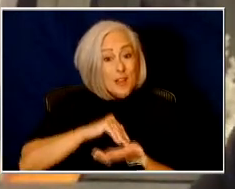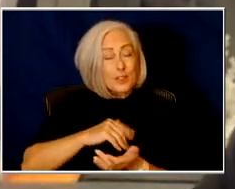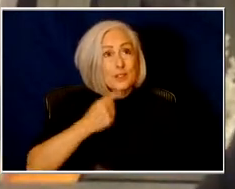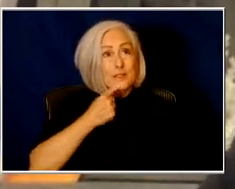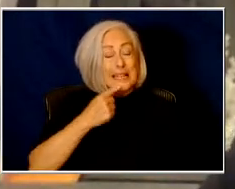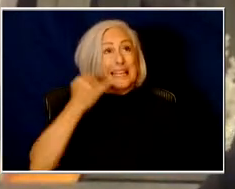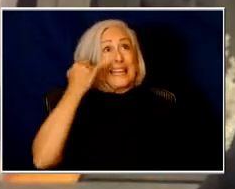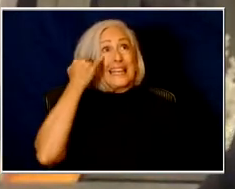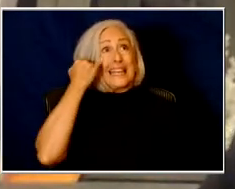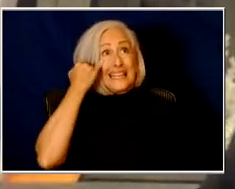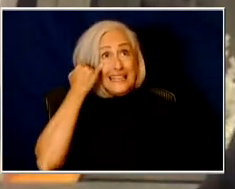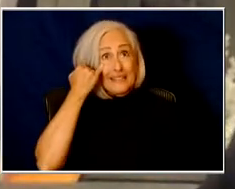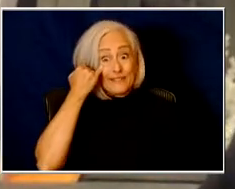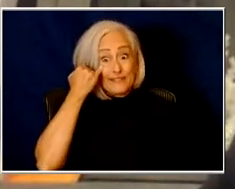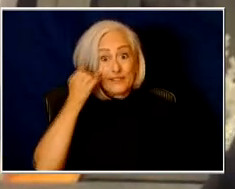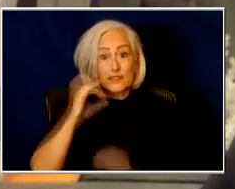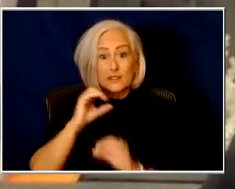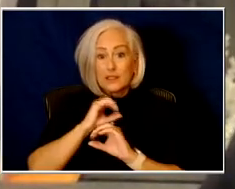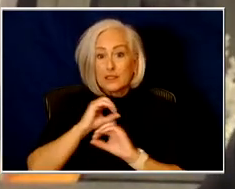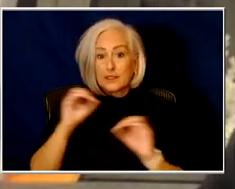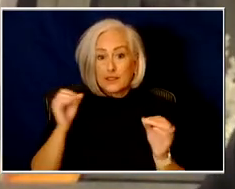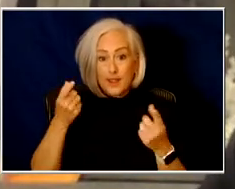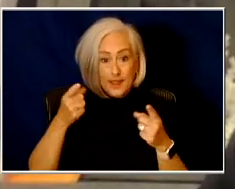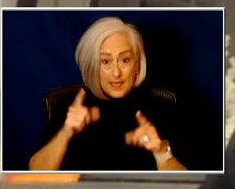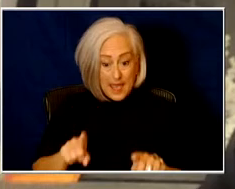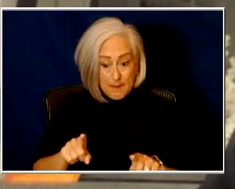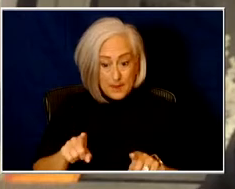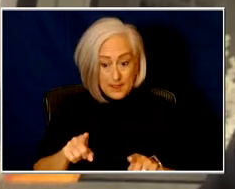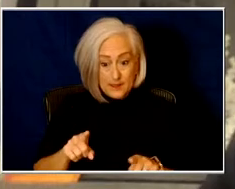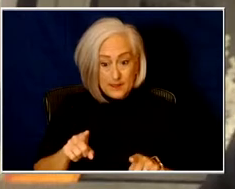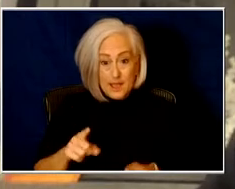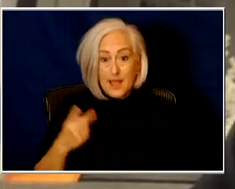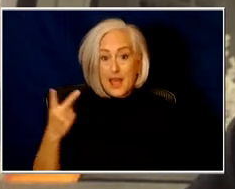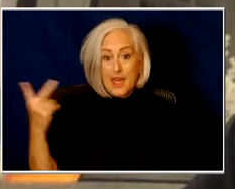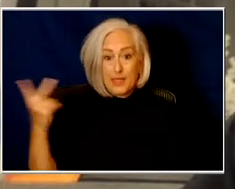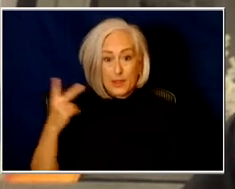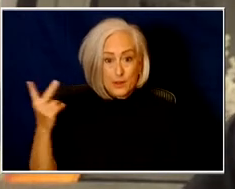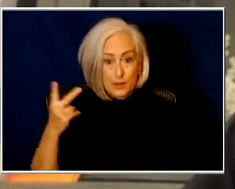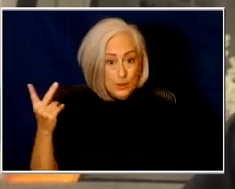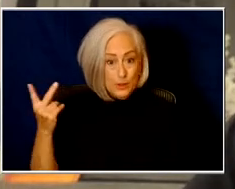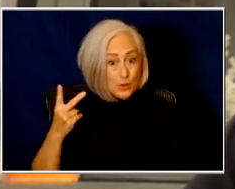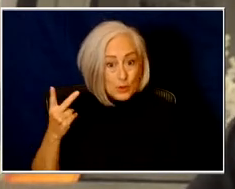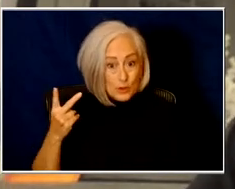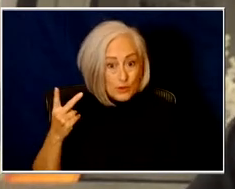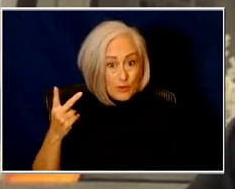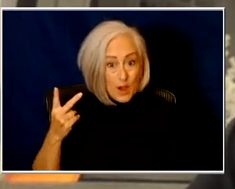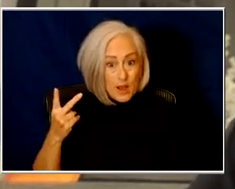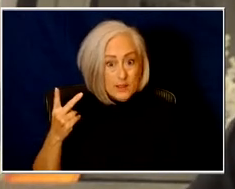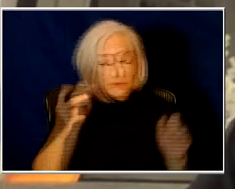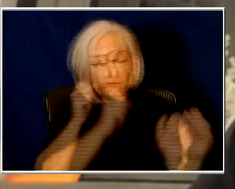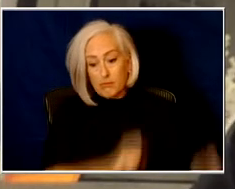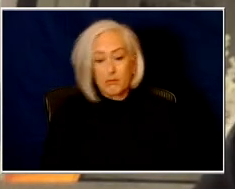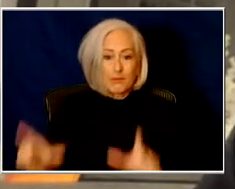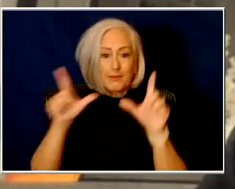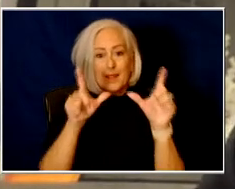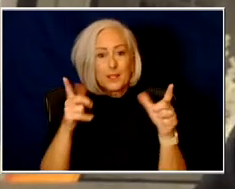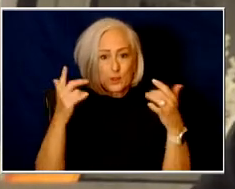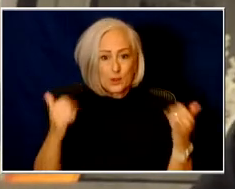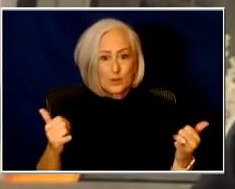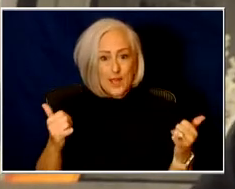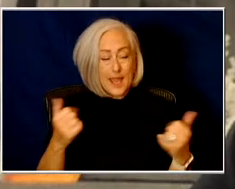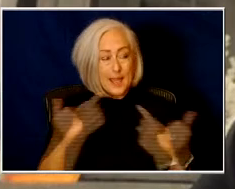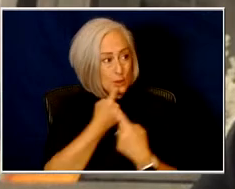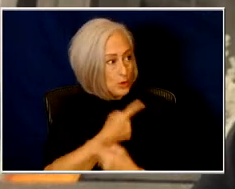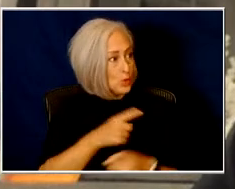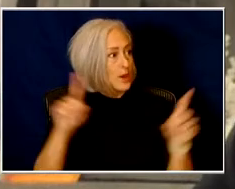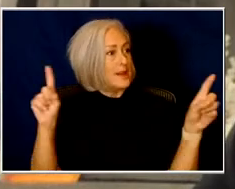and suddenly you and I were on today announcing the circulation of a new virus that nobody had heard about and that